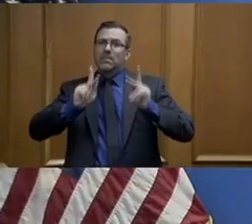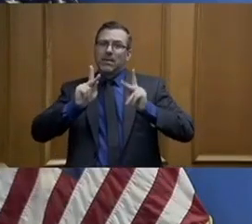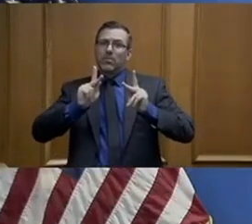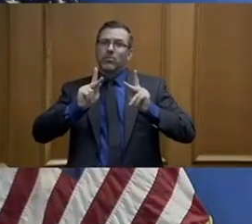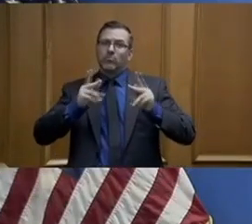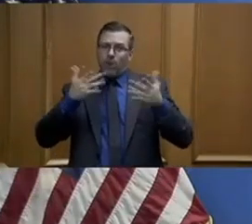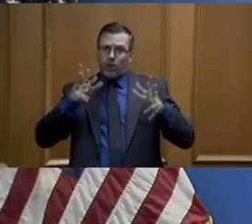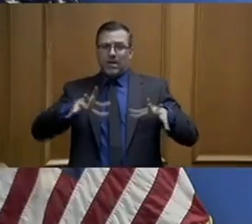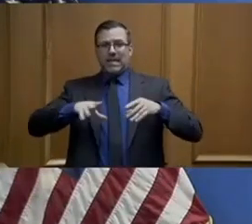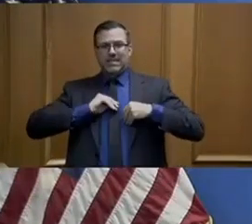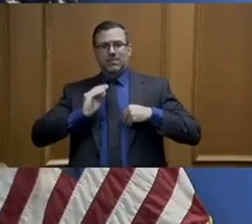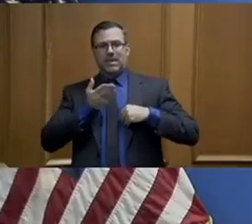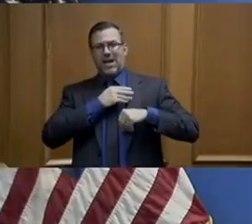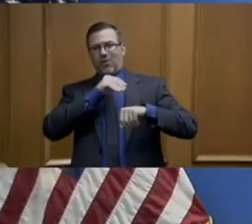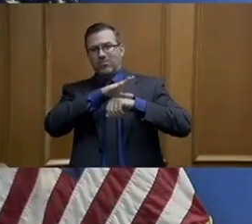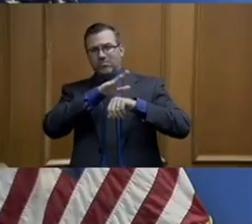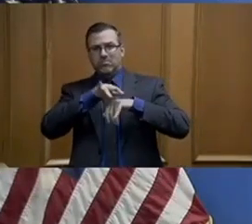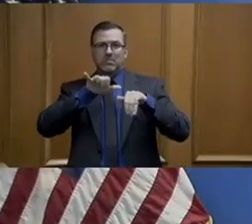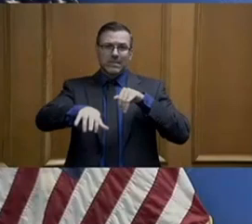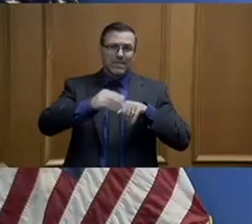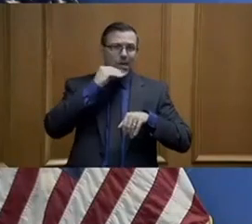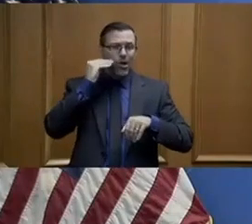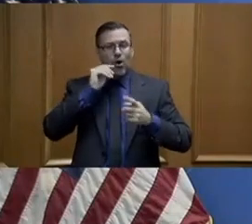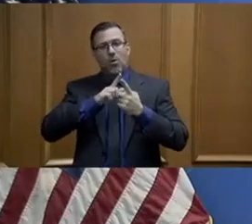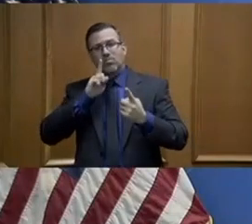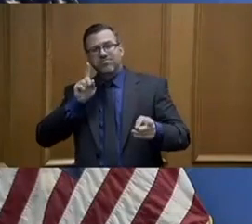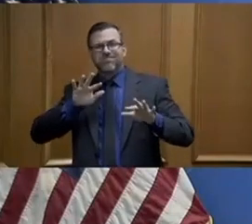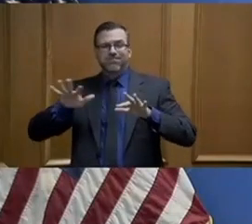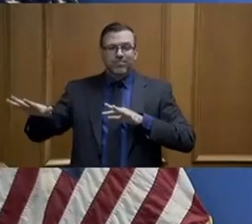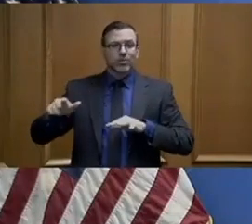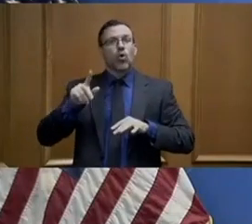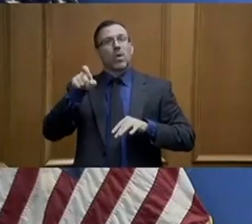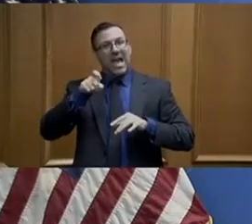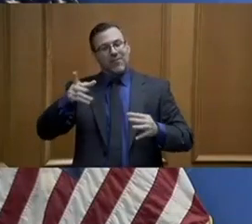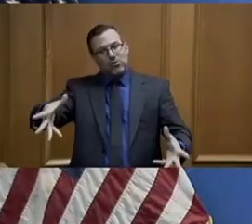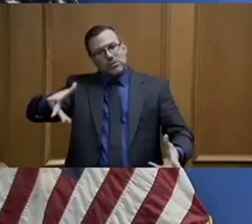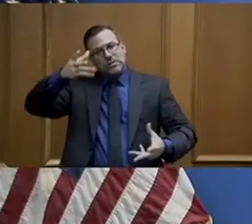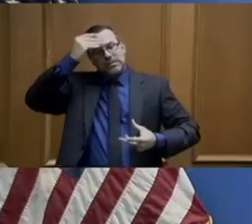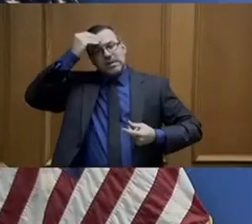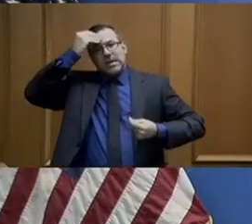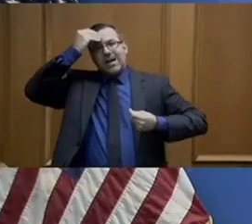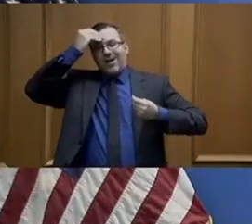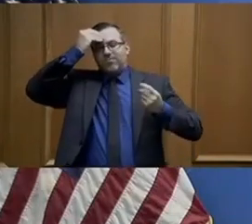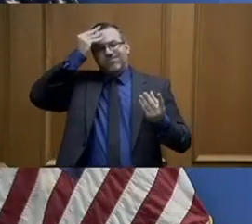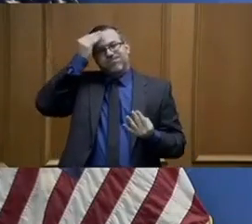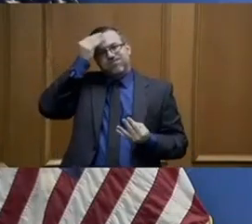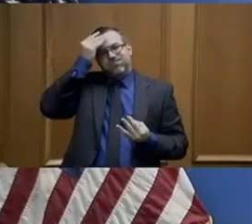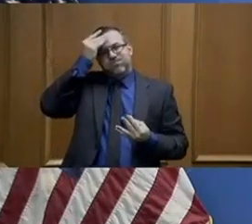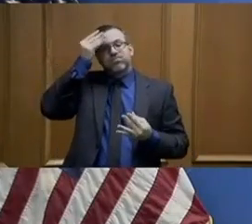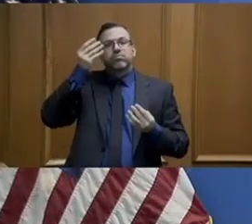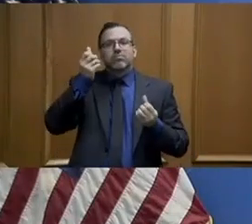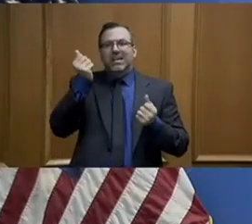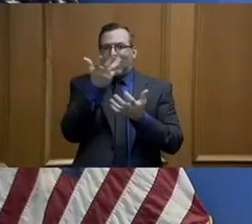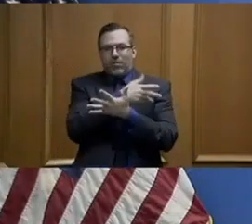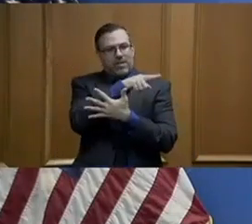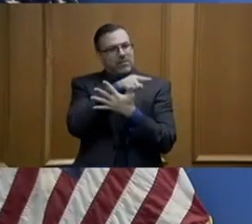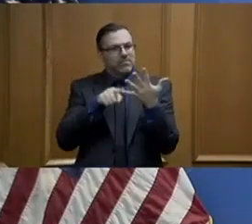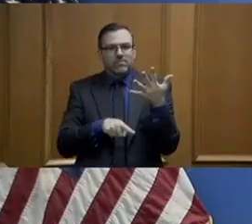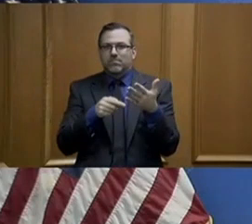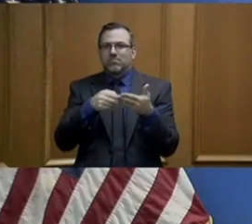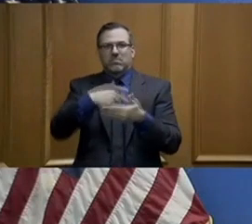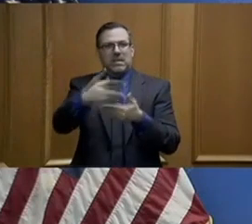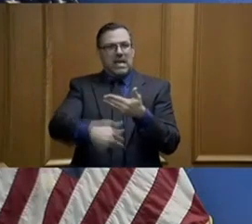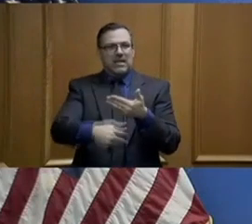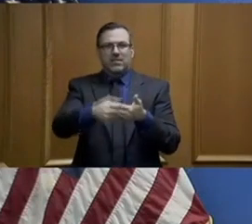those are among a long list of options that'll be considered to develop the plan over the next couple of weeks